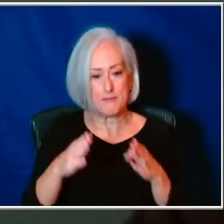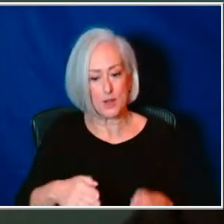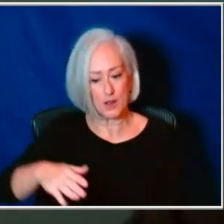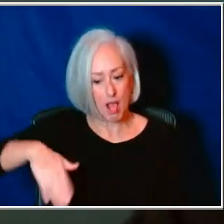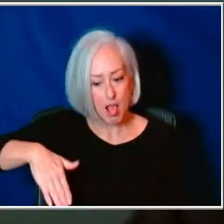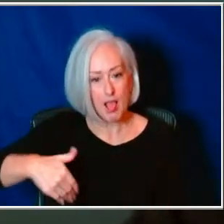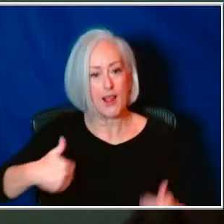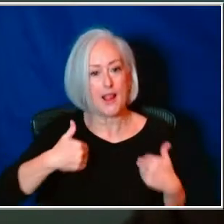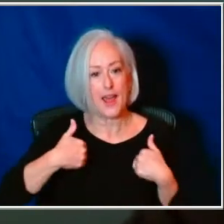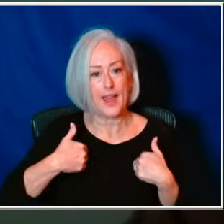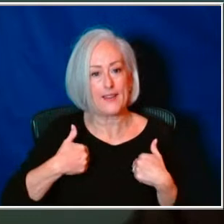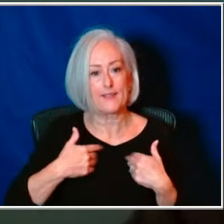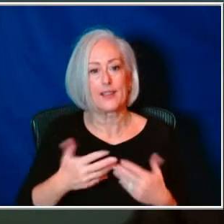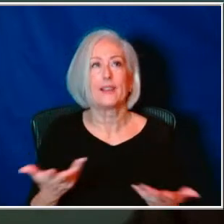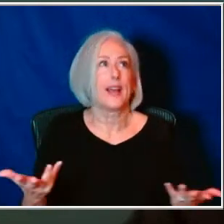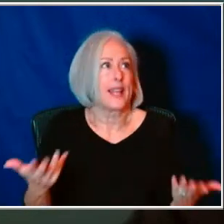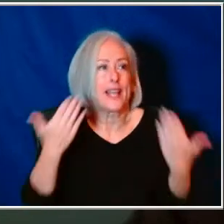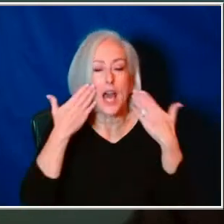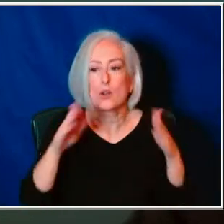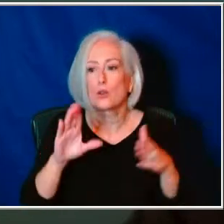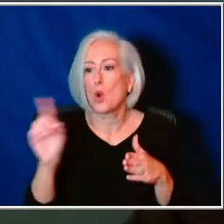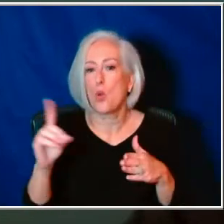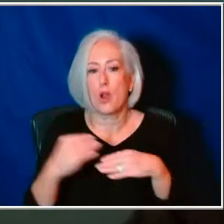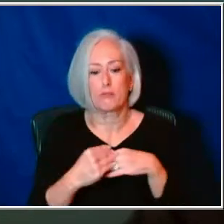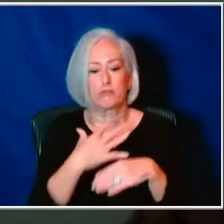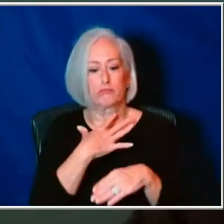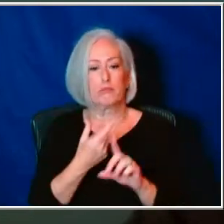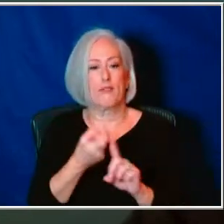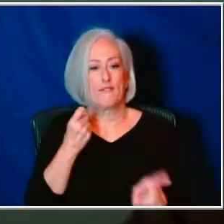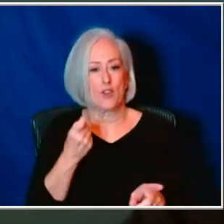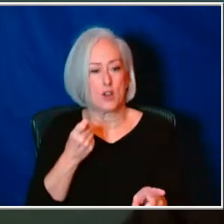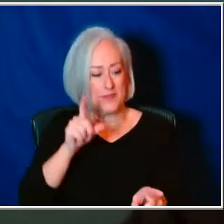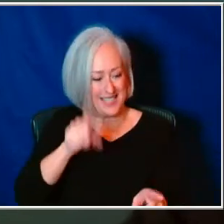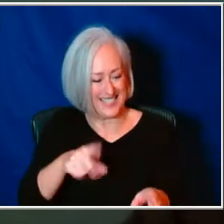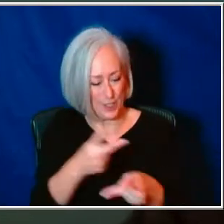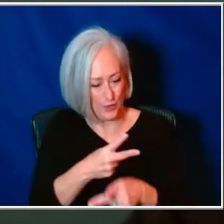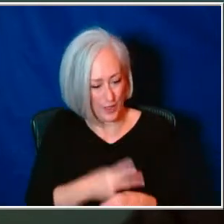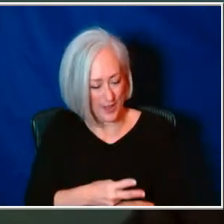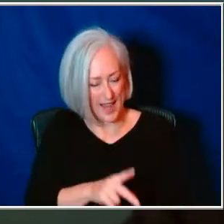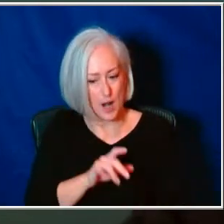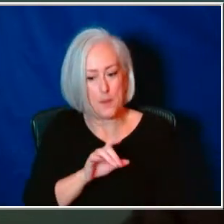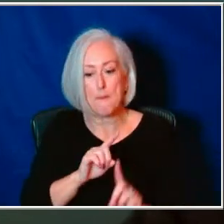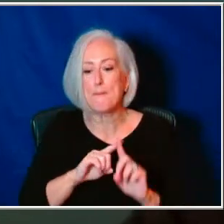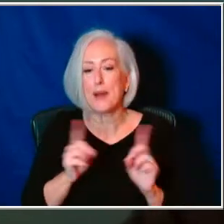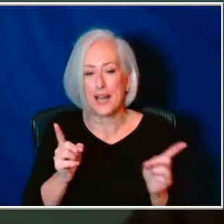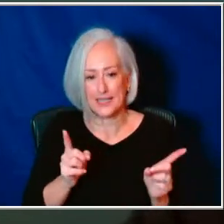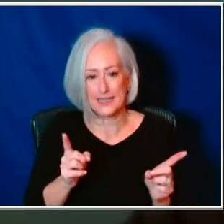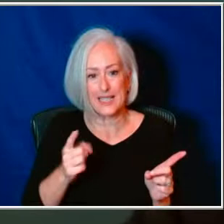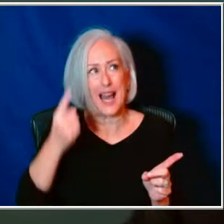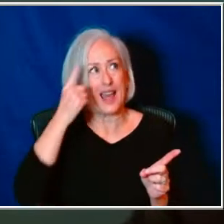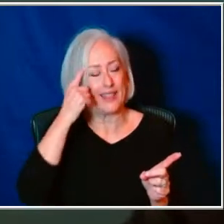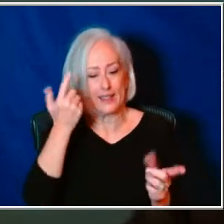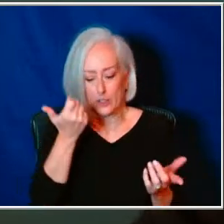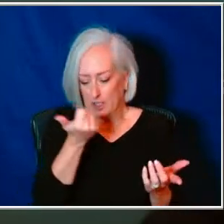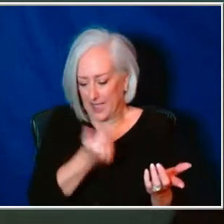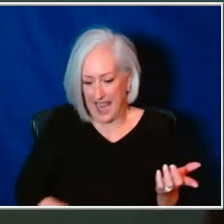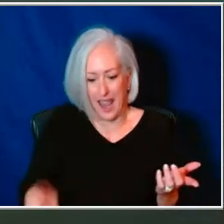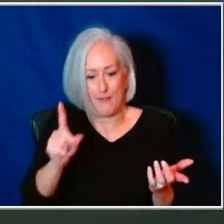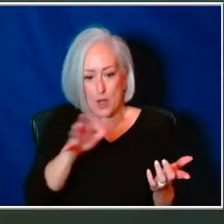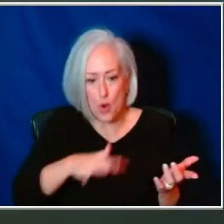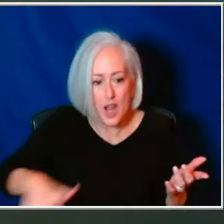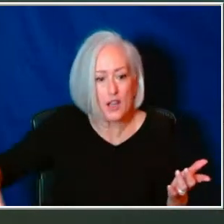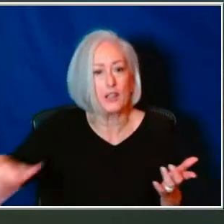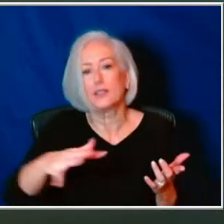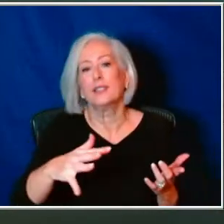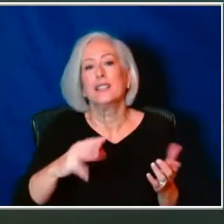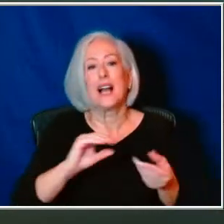really sure where that exposure came from. I'd be happy to figure it out if I could, but I think it's just everywhere, and I think the numbers are so